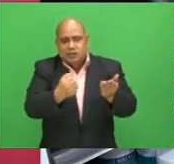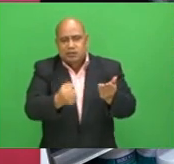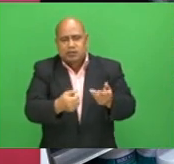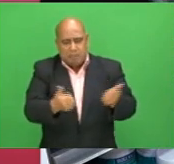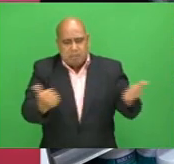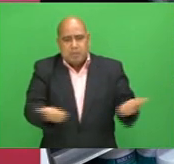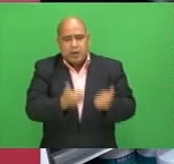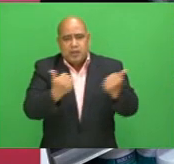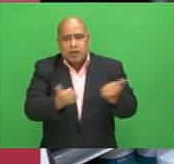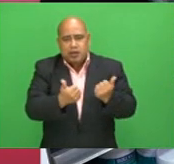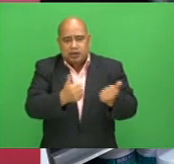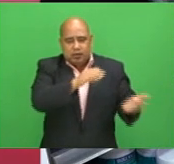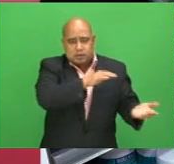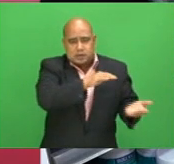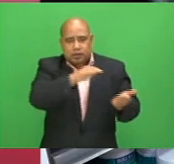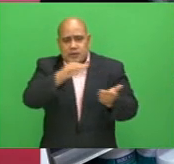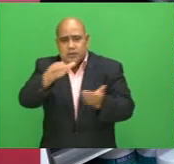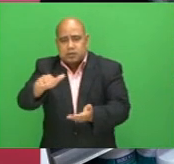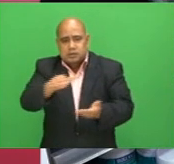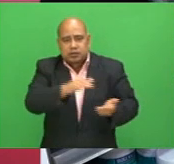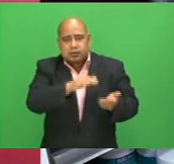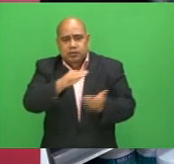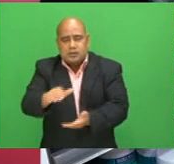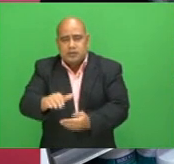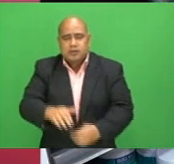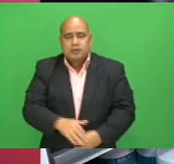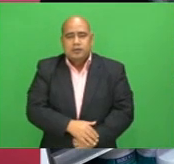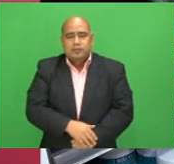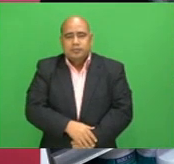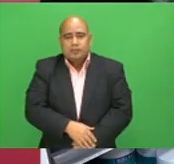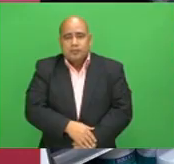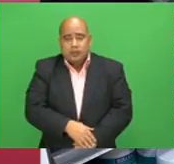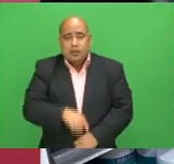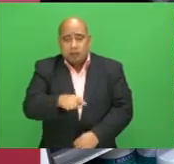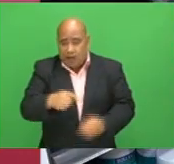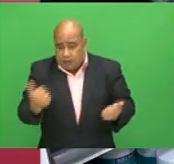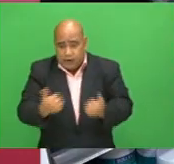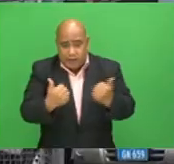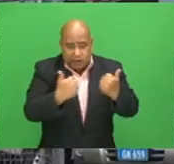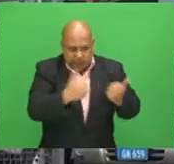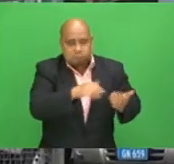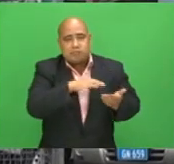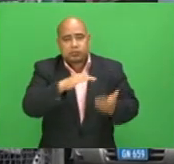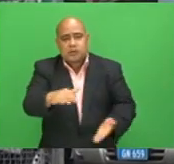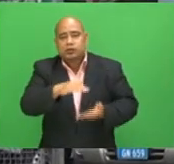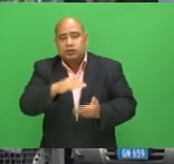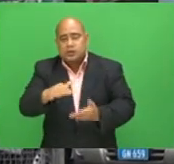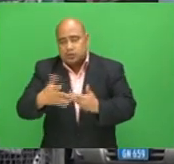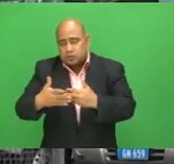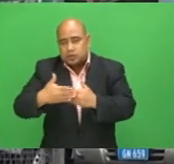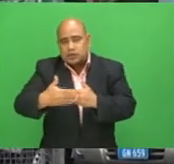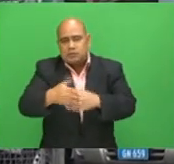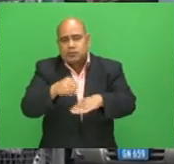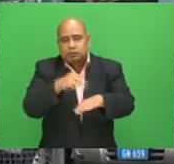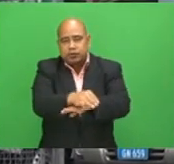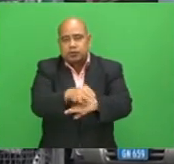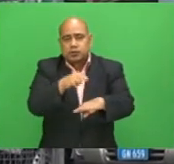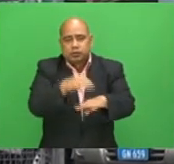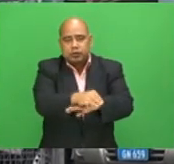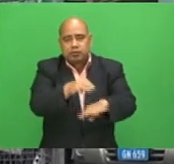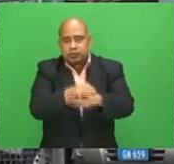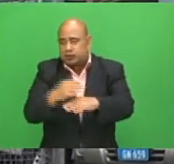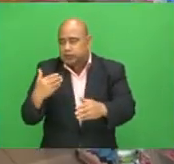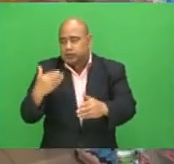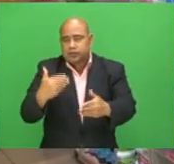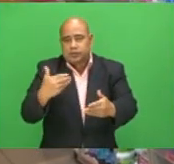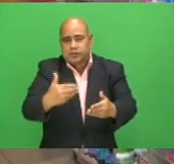They are ensuring us that yes, they should have enough stock to last a couple of months at least. Dr. Wanganabete adds the ministry's procurement